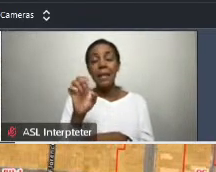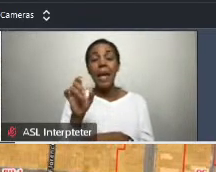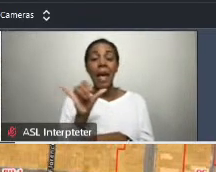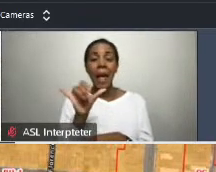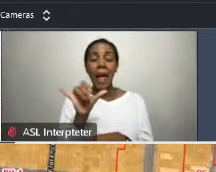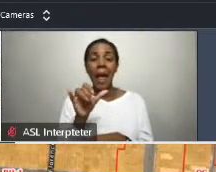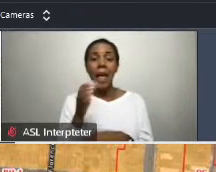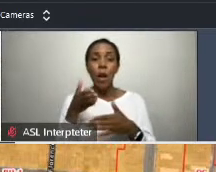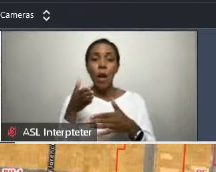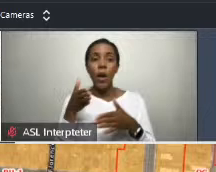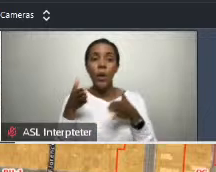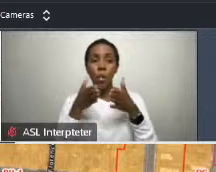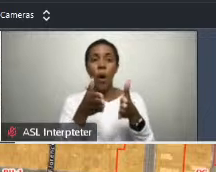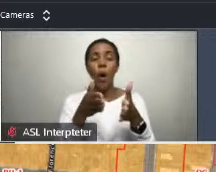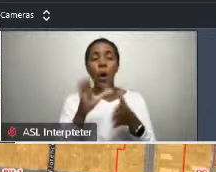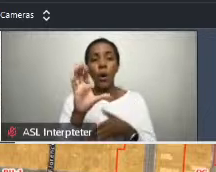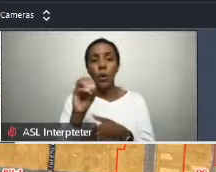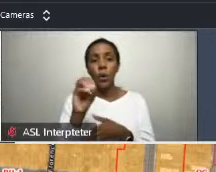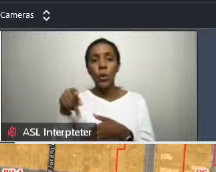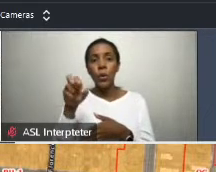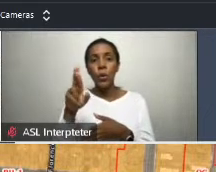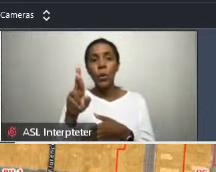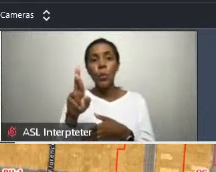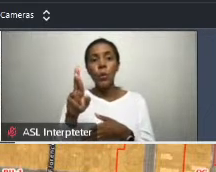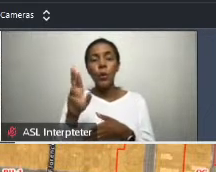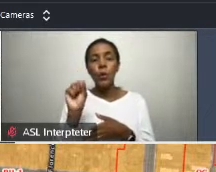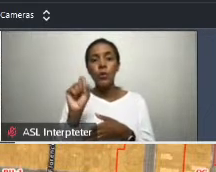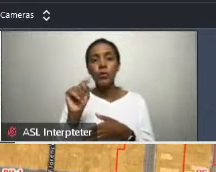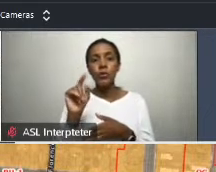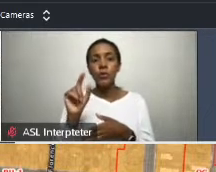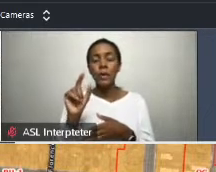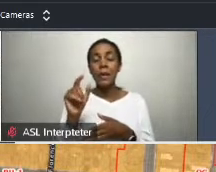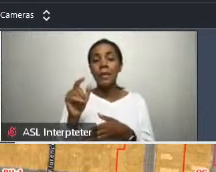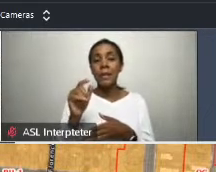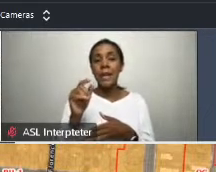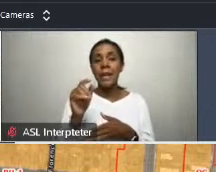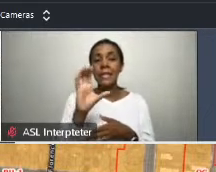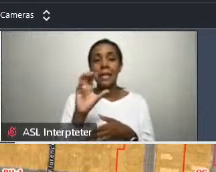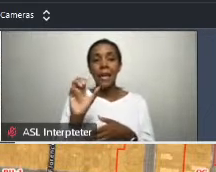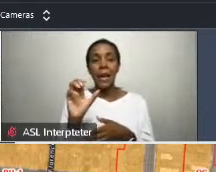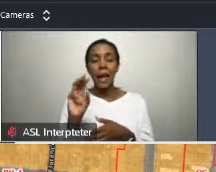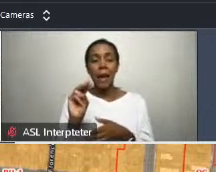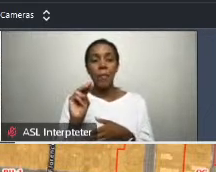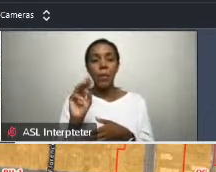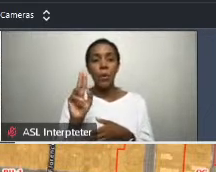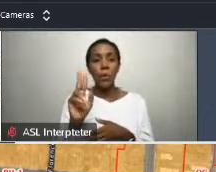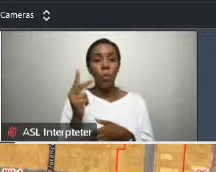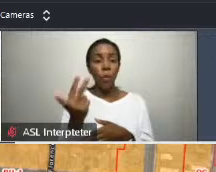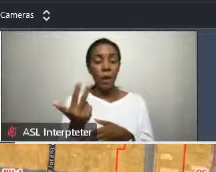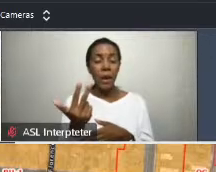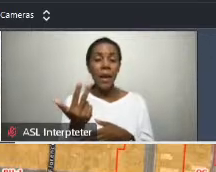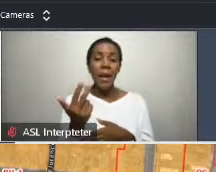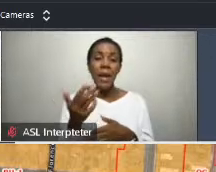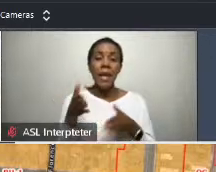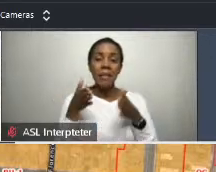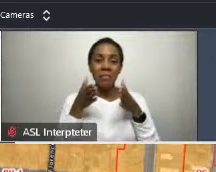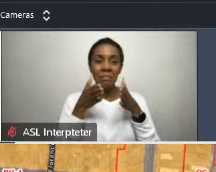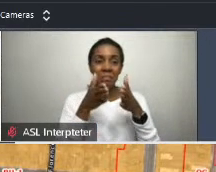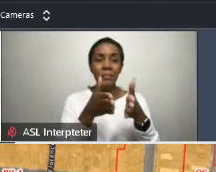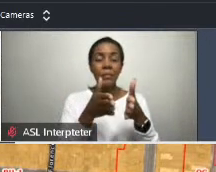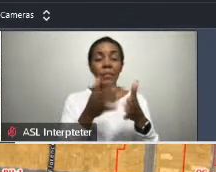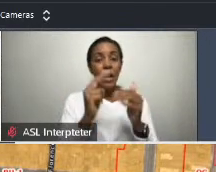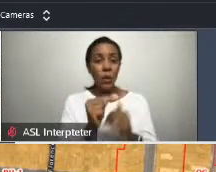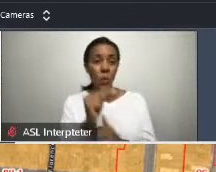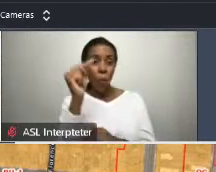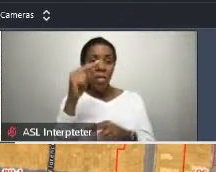along Cooper Street, we have an area that is CMU3 along Cooper that